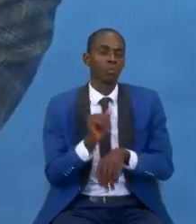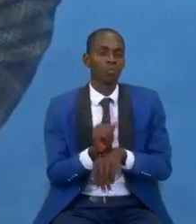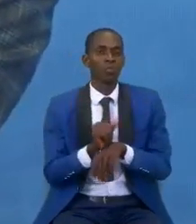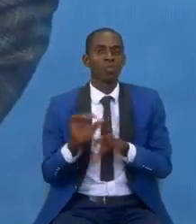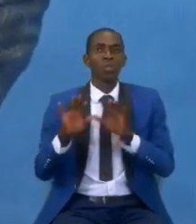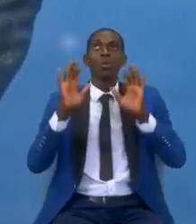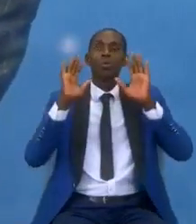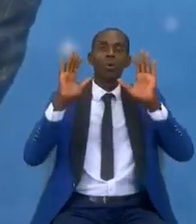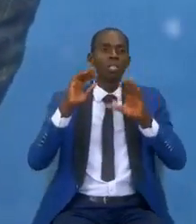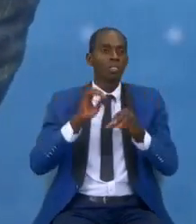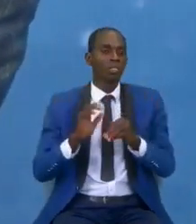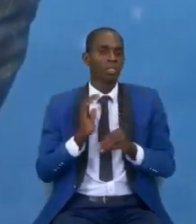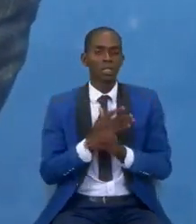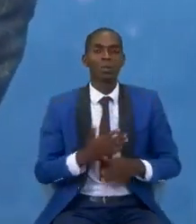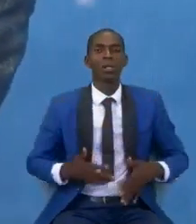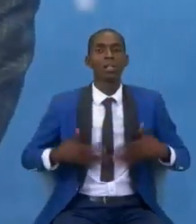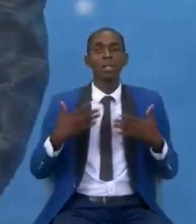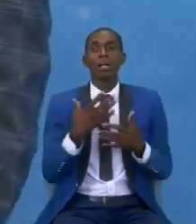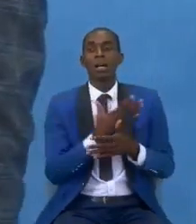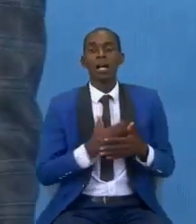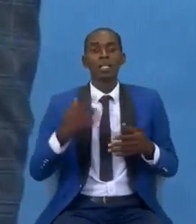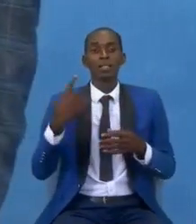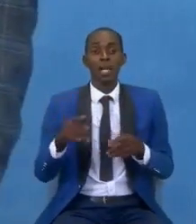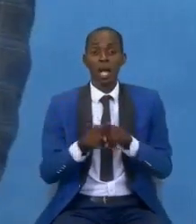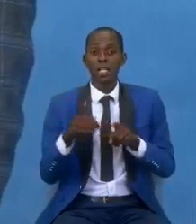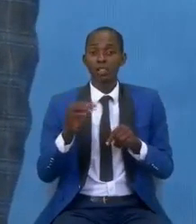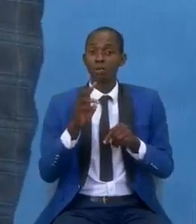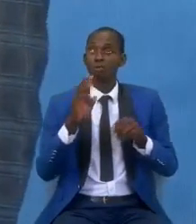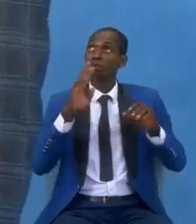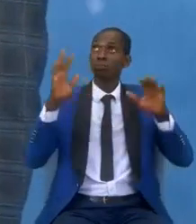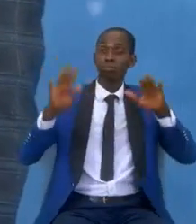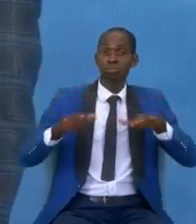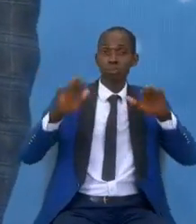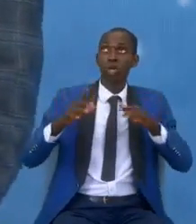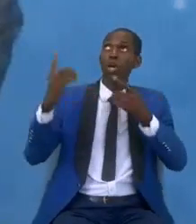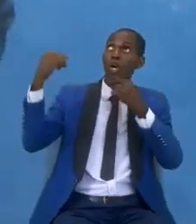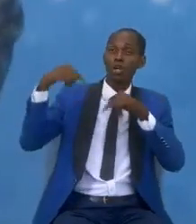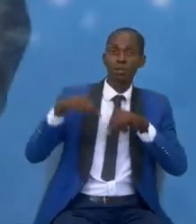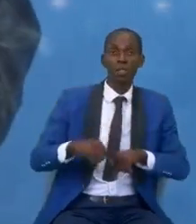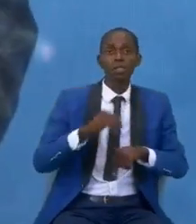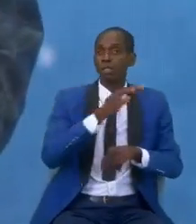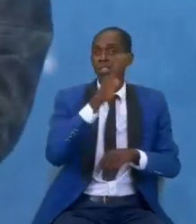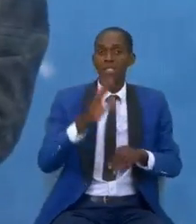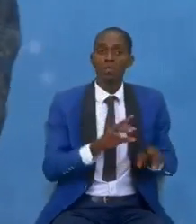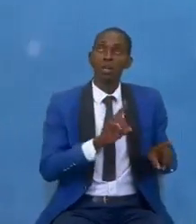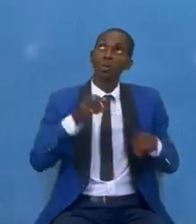down from heaven and does not return there without doing what the Father, the God of heaven, has